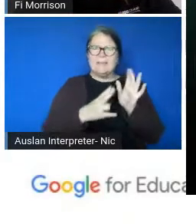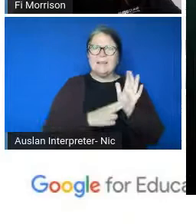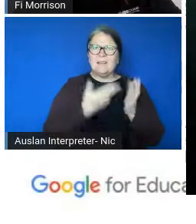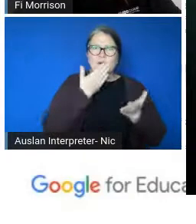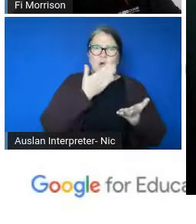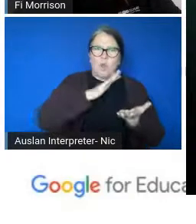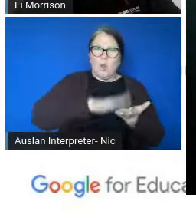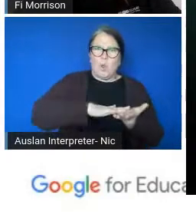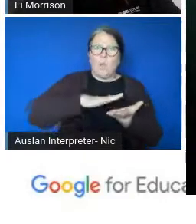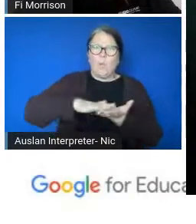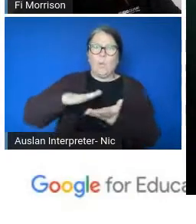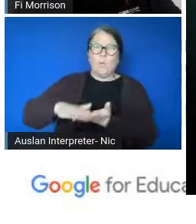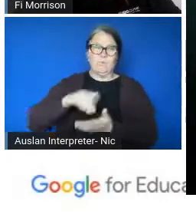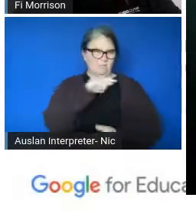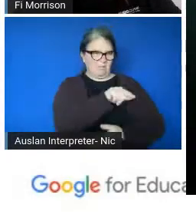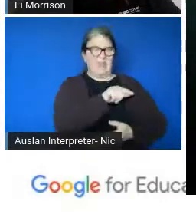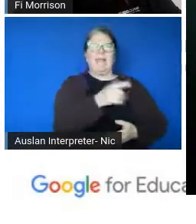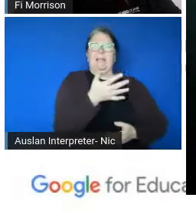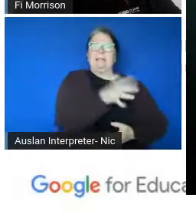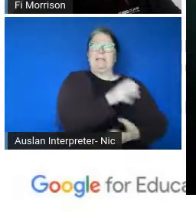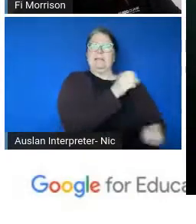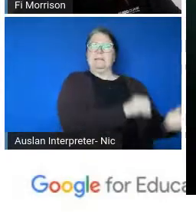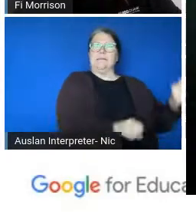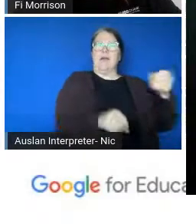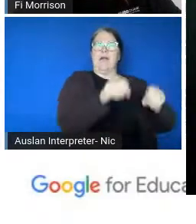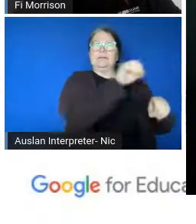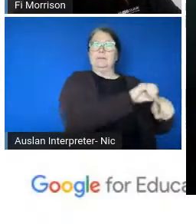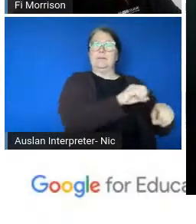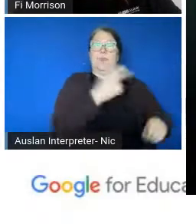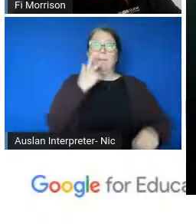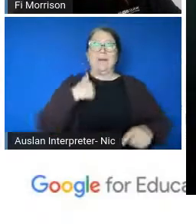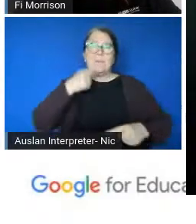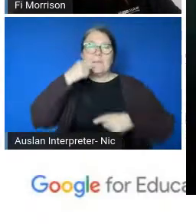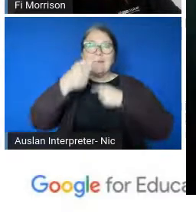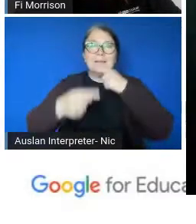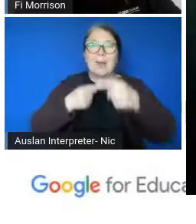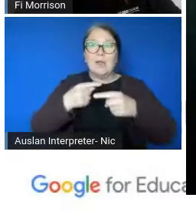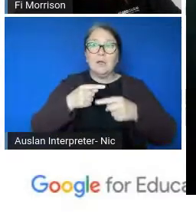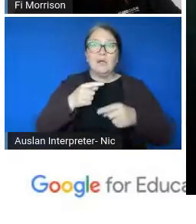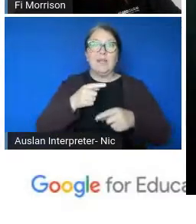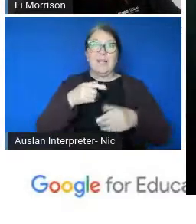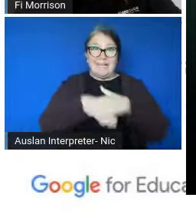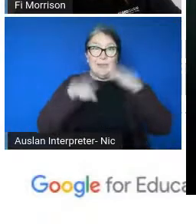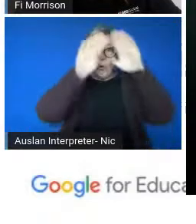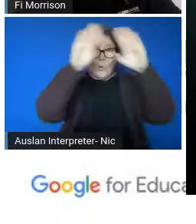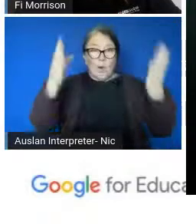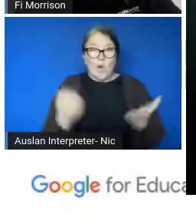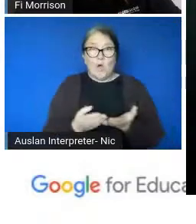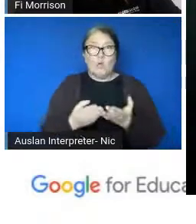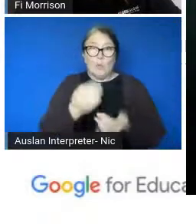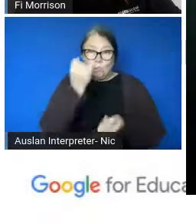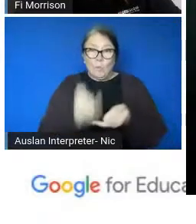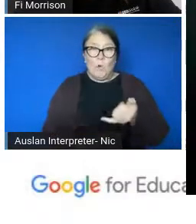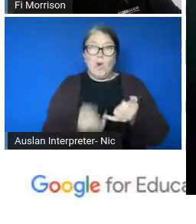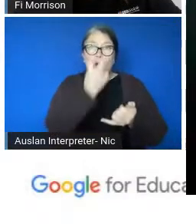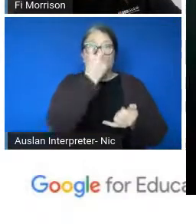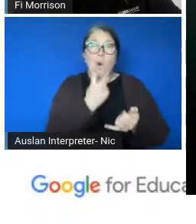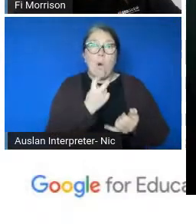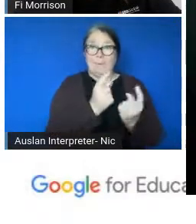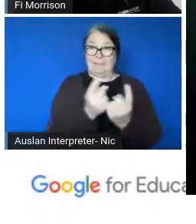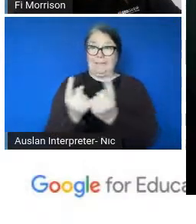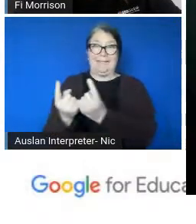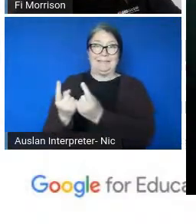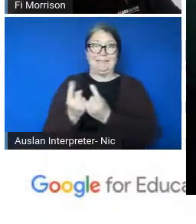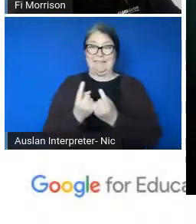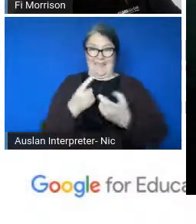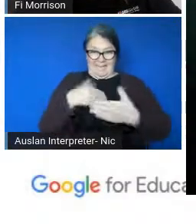and they've done science. If I told you that the world's oldest structures are right here down under in Australia, and